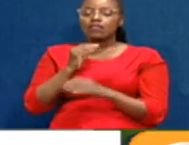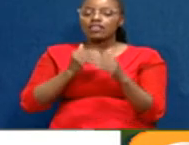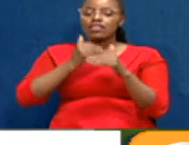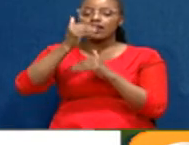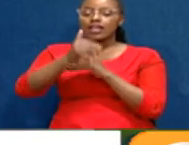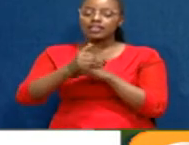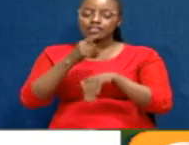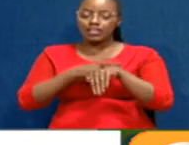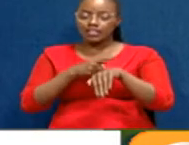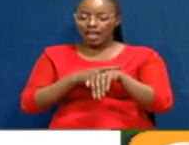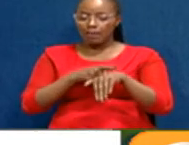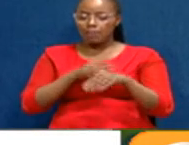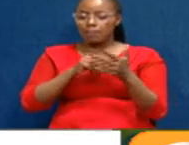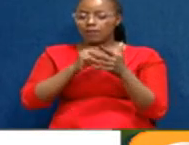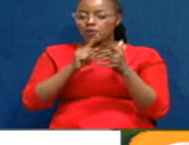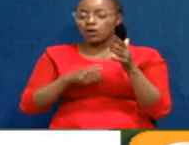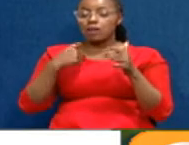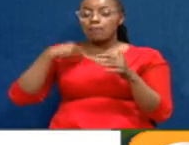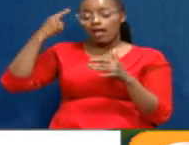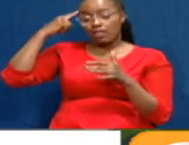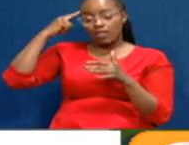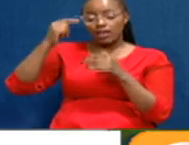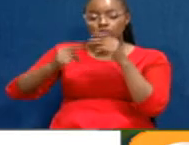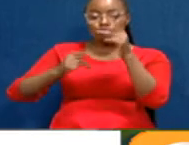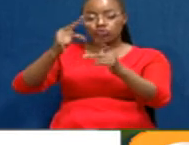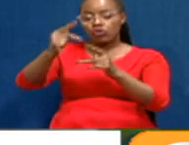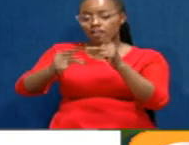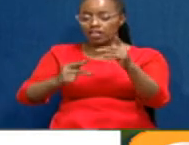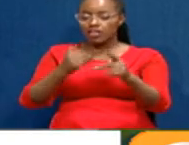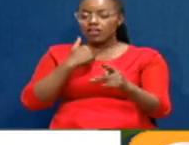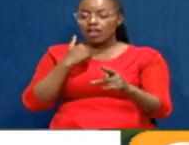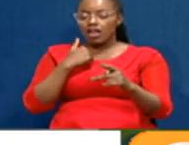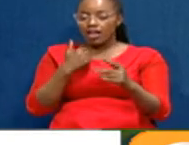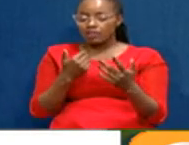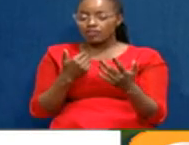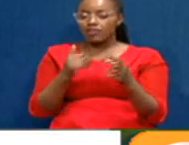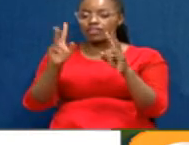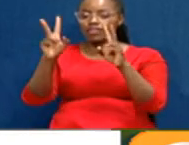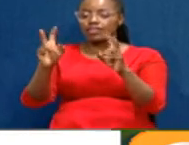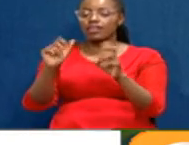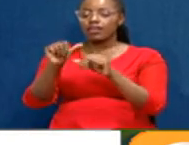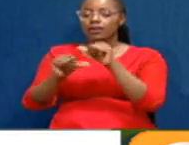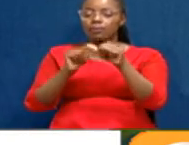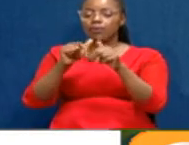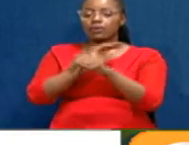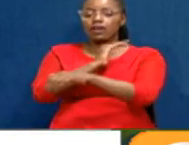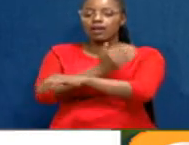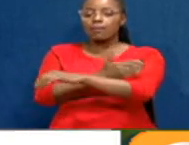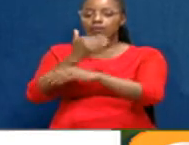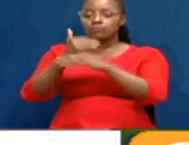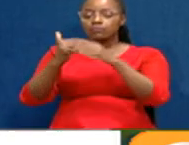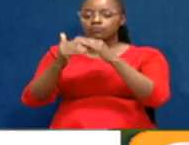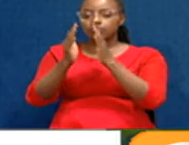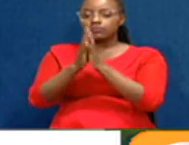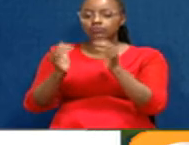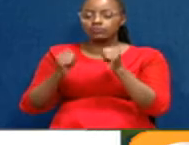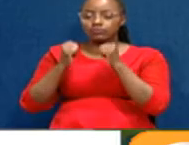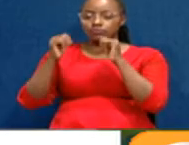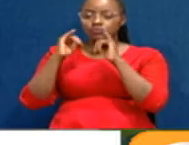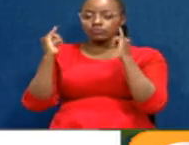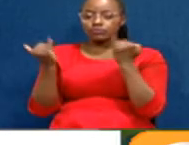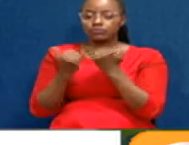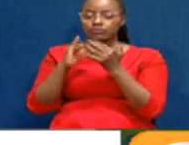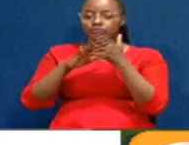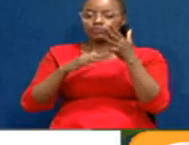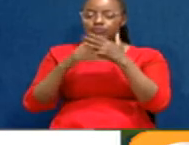season. So I say, I think we've been progressively, the issues about capacity building and strengthening our